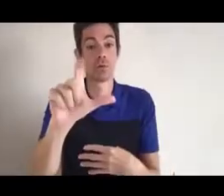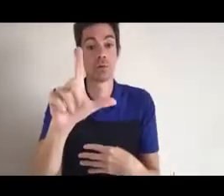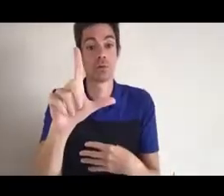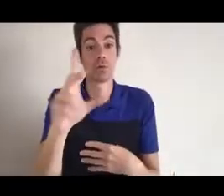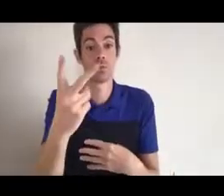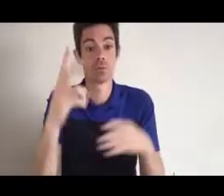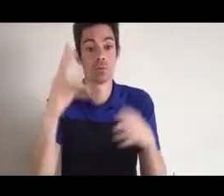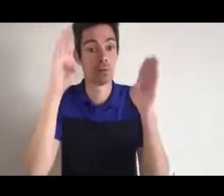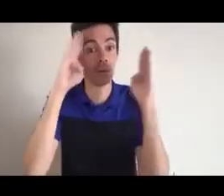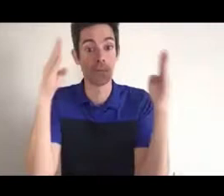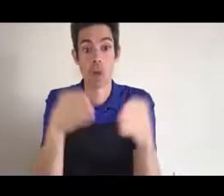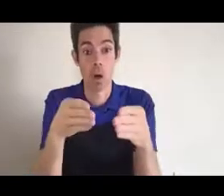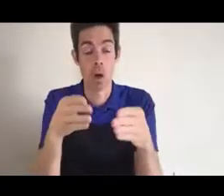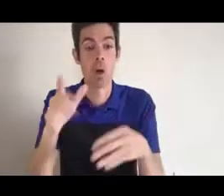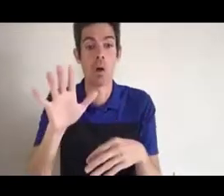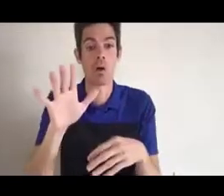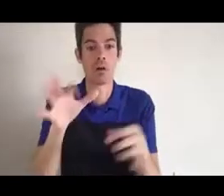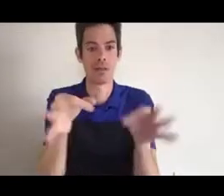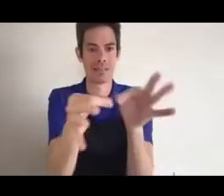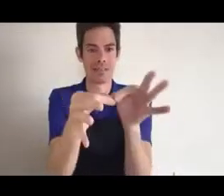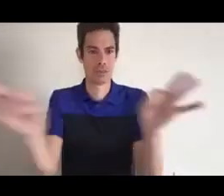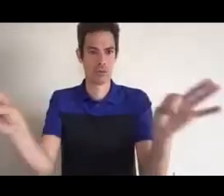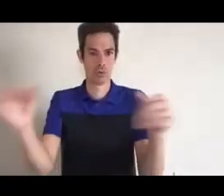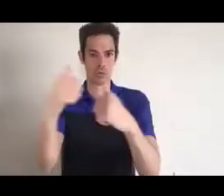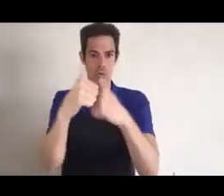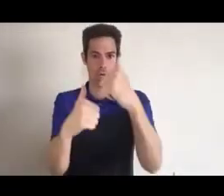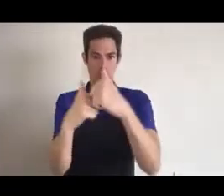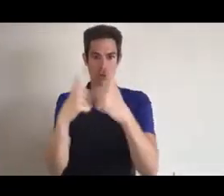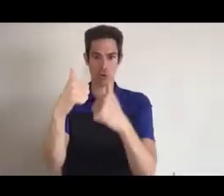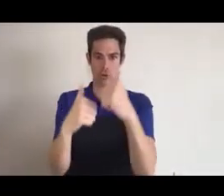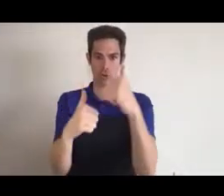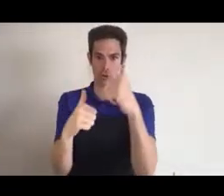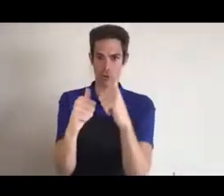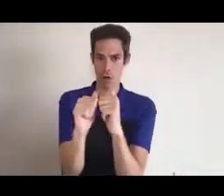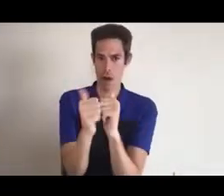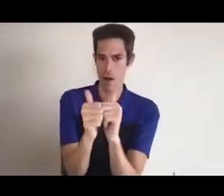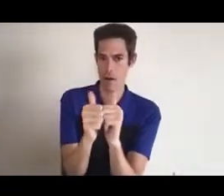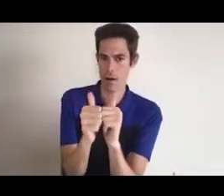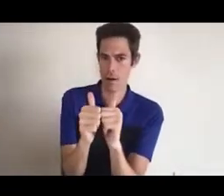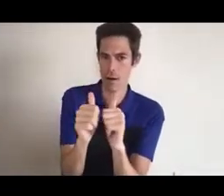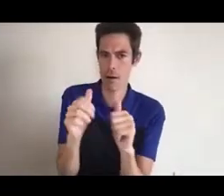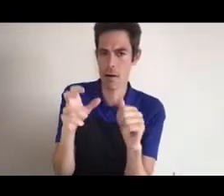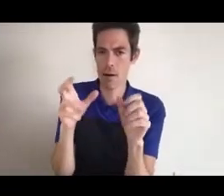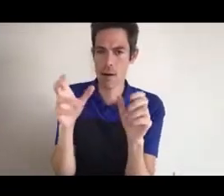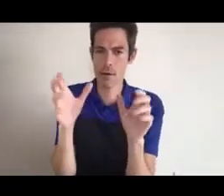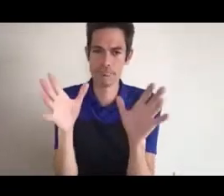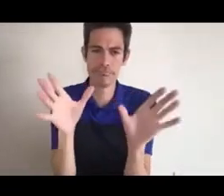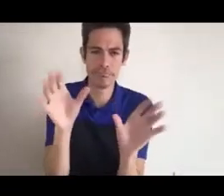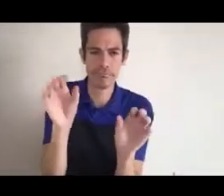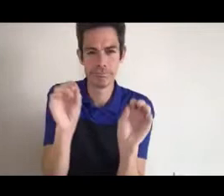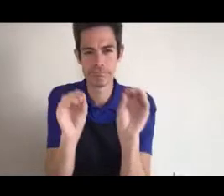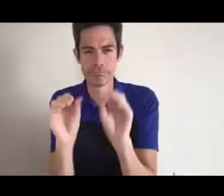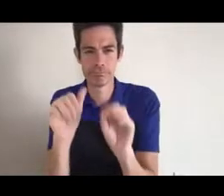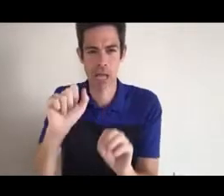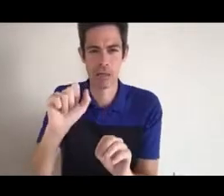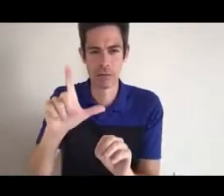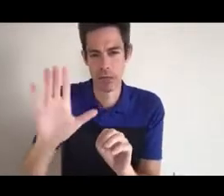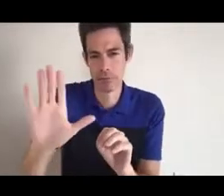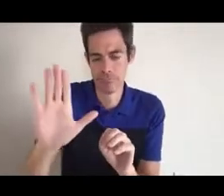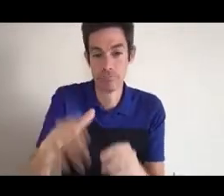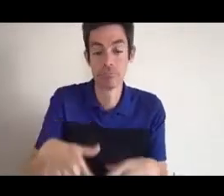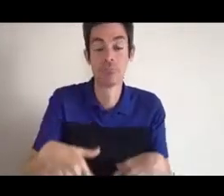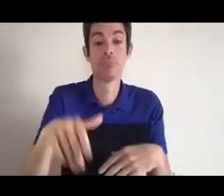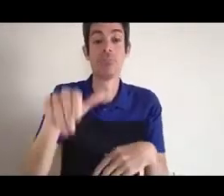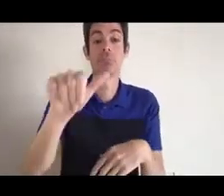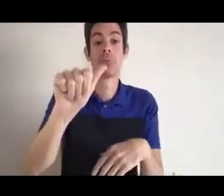focus points. ASL 2 is more focused on sentence structure, how to set up a sentence and